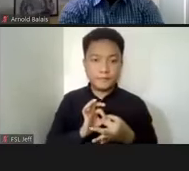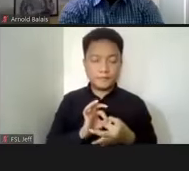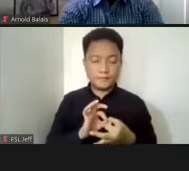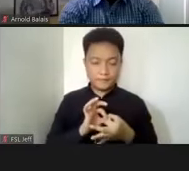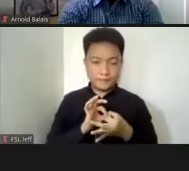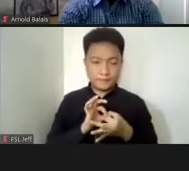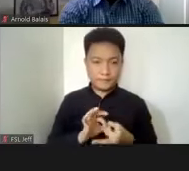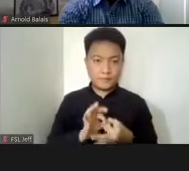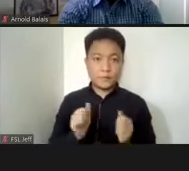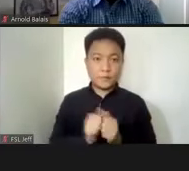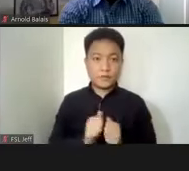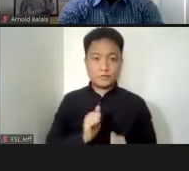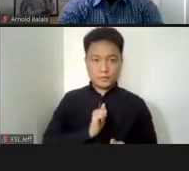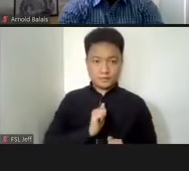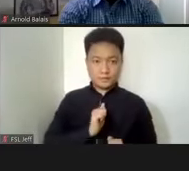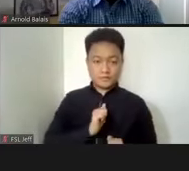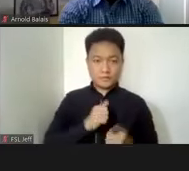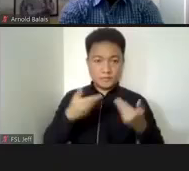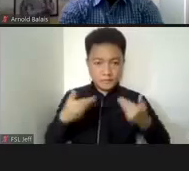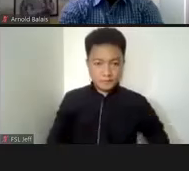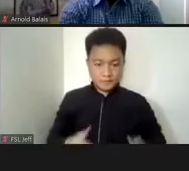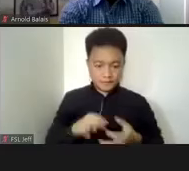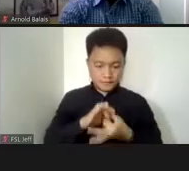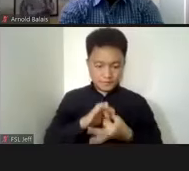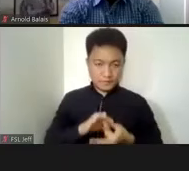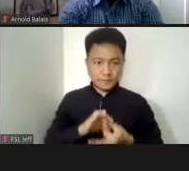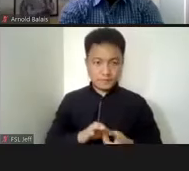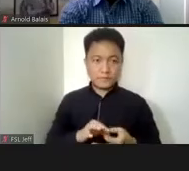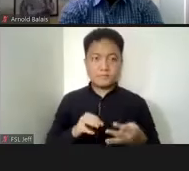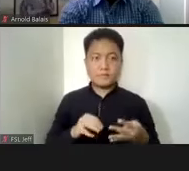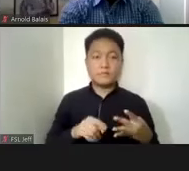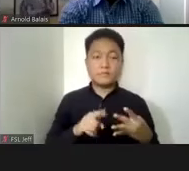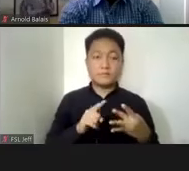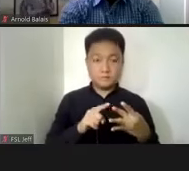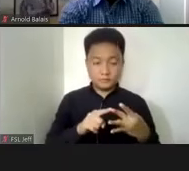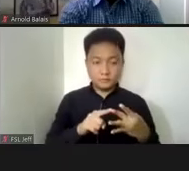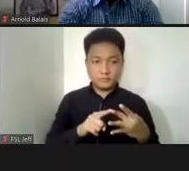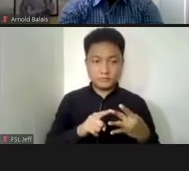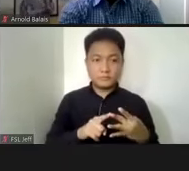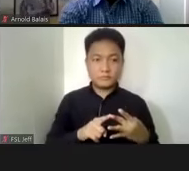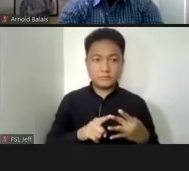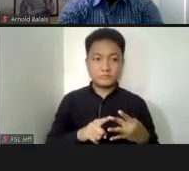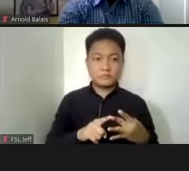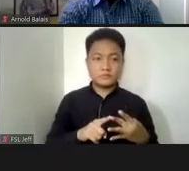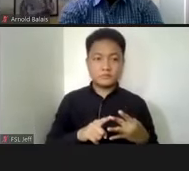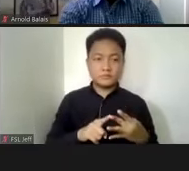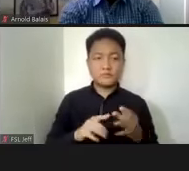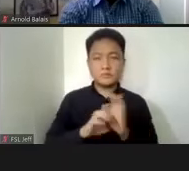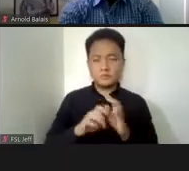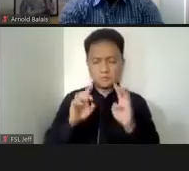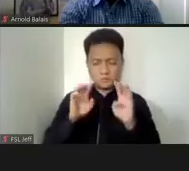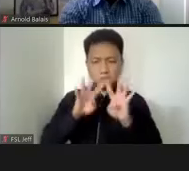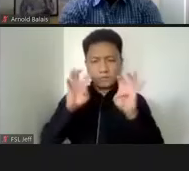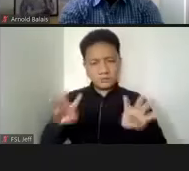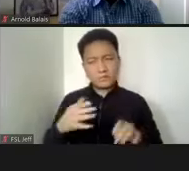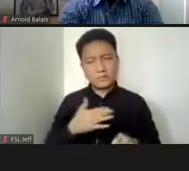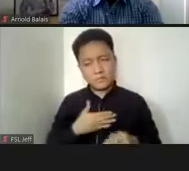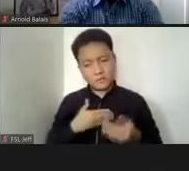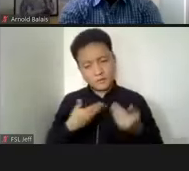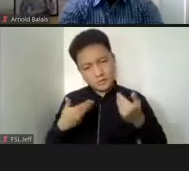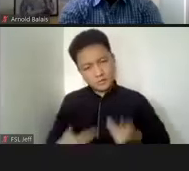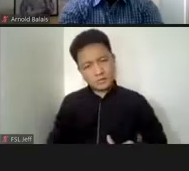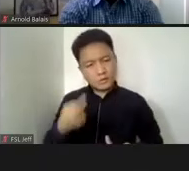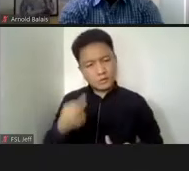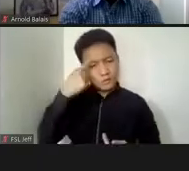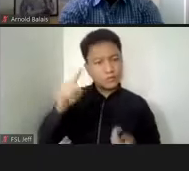when you question yourself, why am I here for? What's my purpose in life? And it's only you